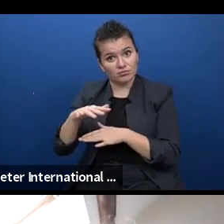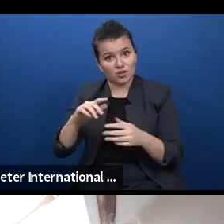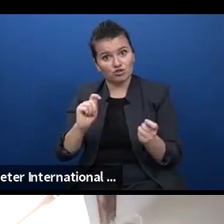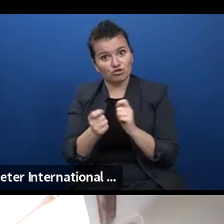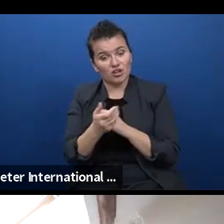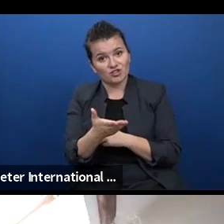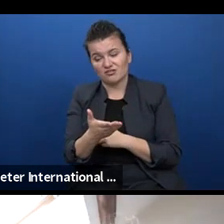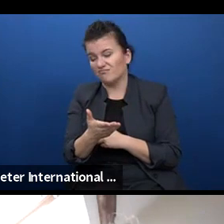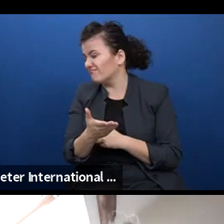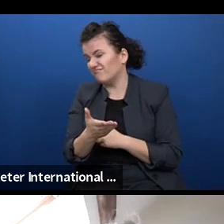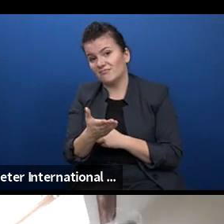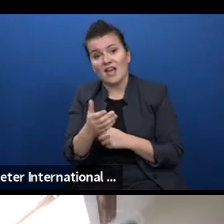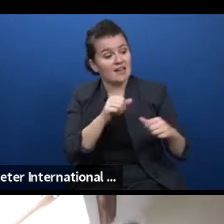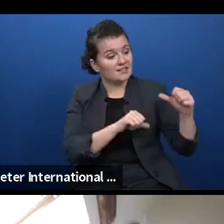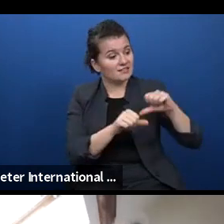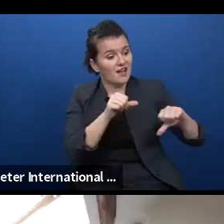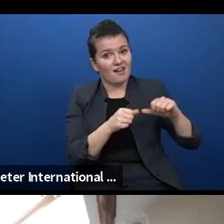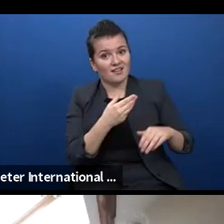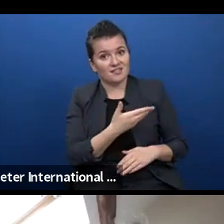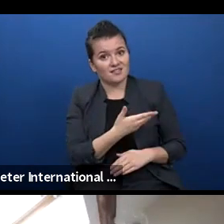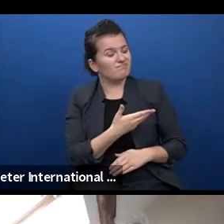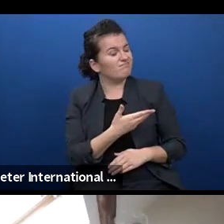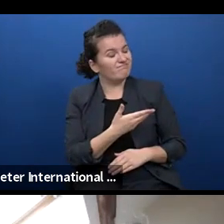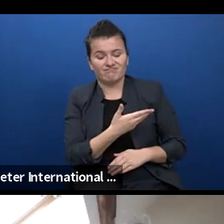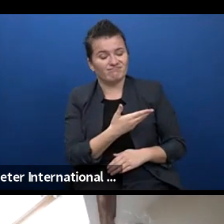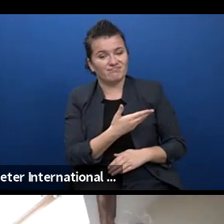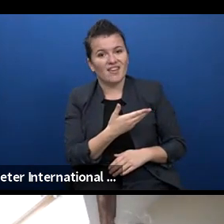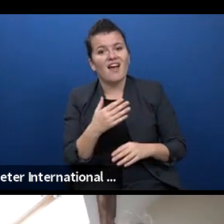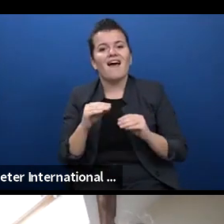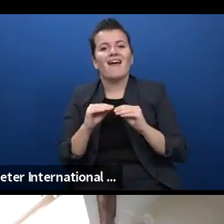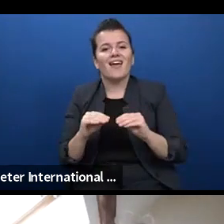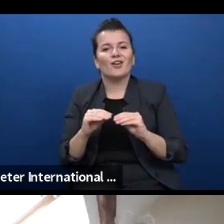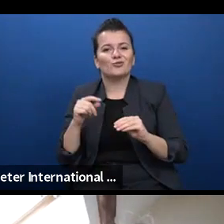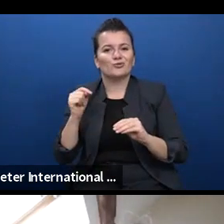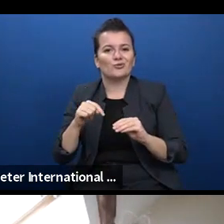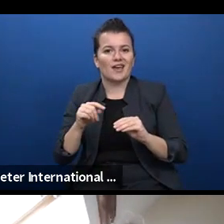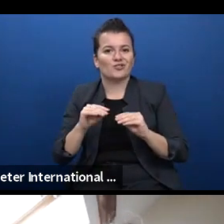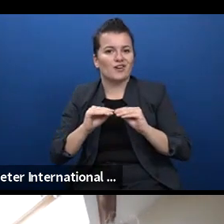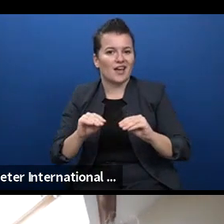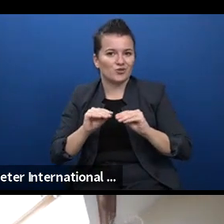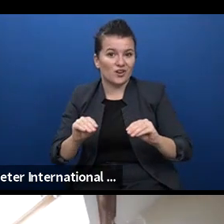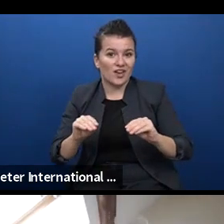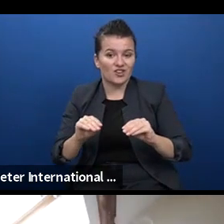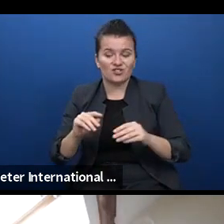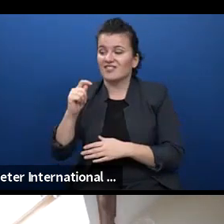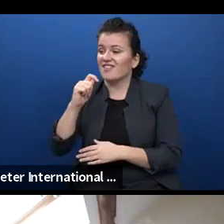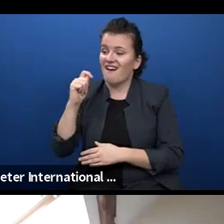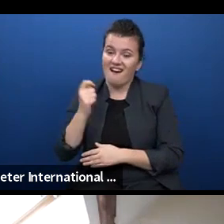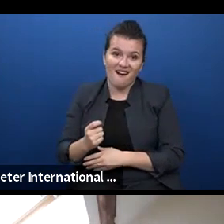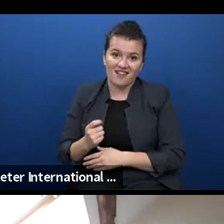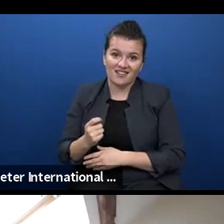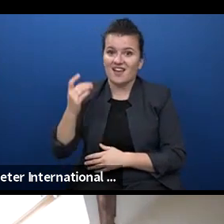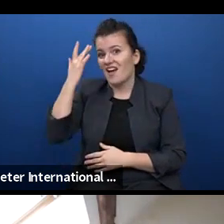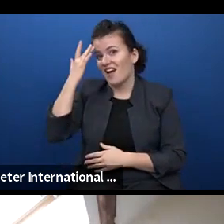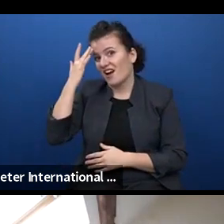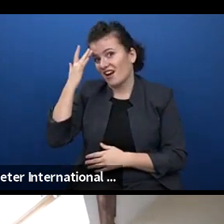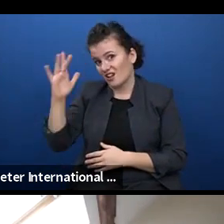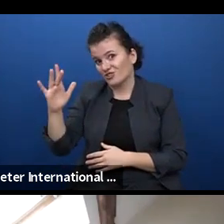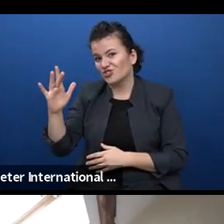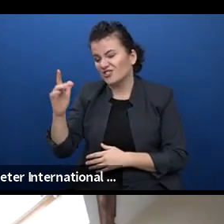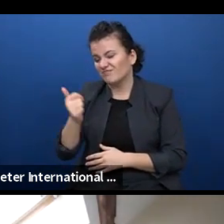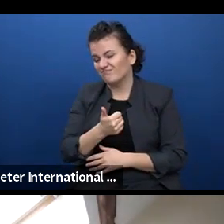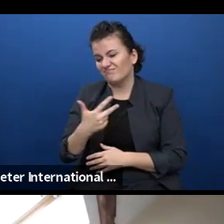is not a science. It is always education and arts and culture, because culture has this huge impact